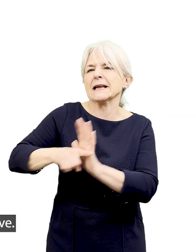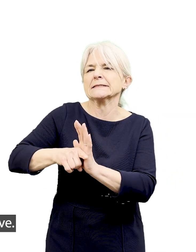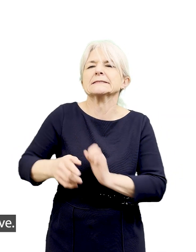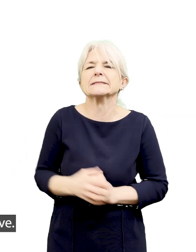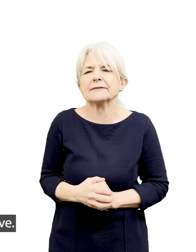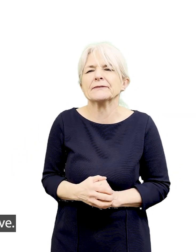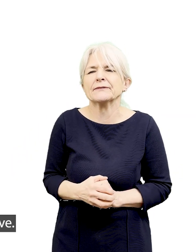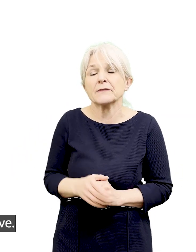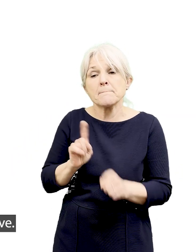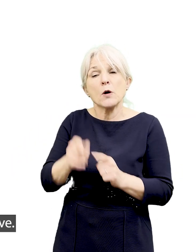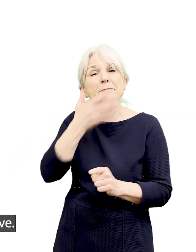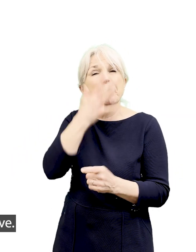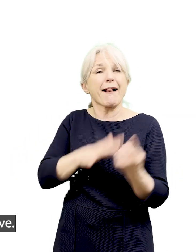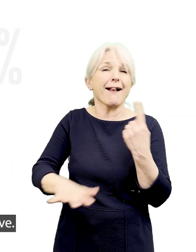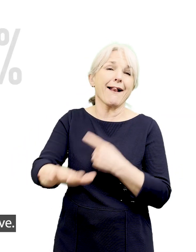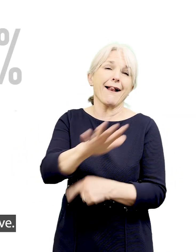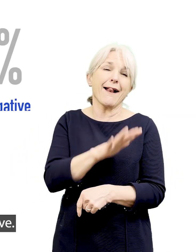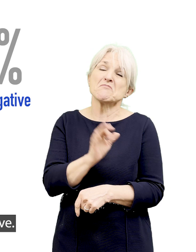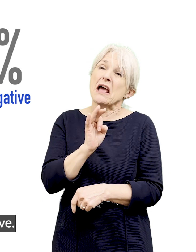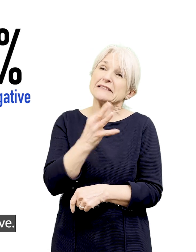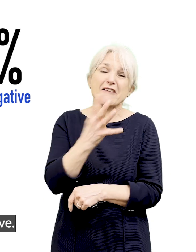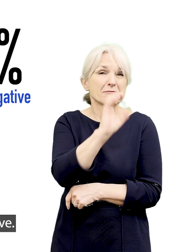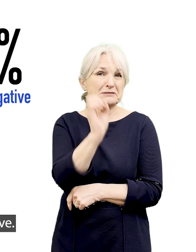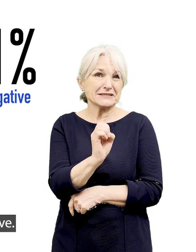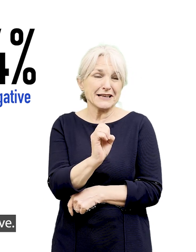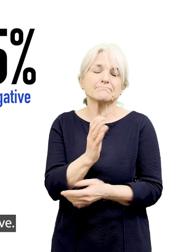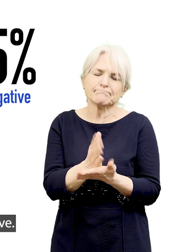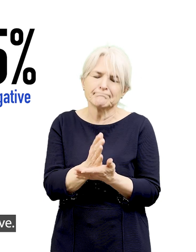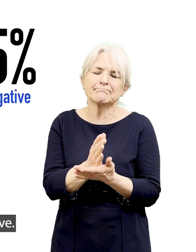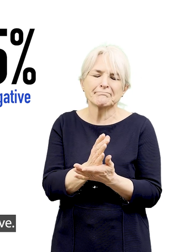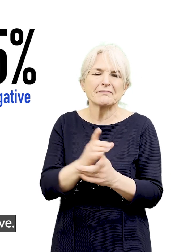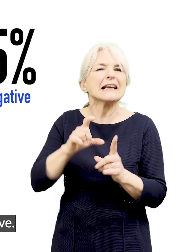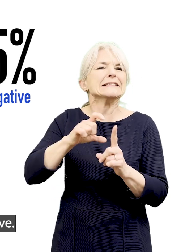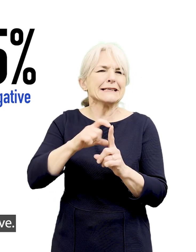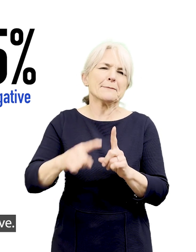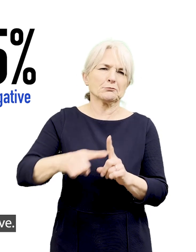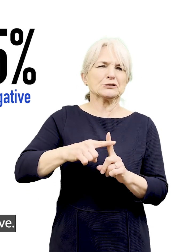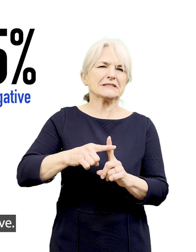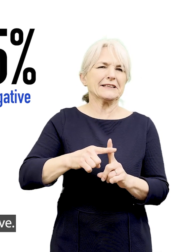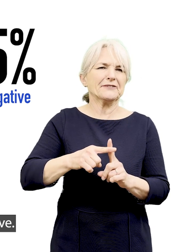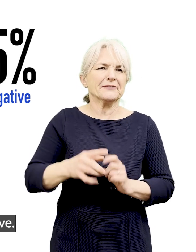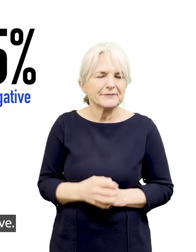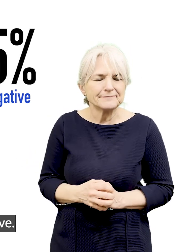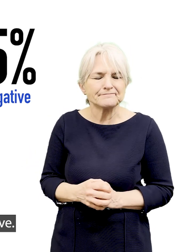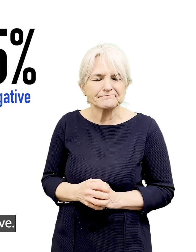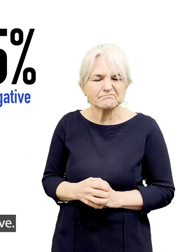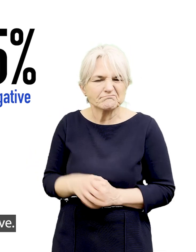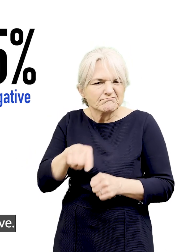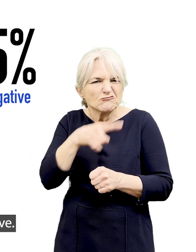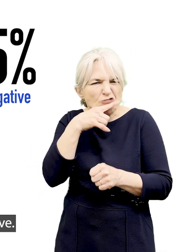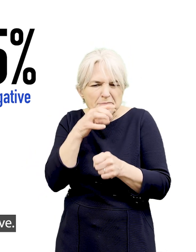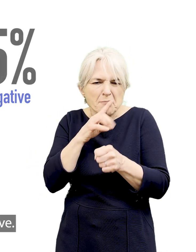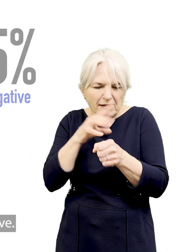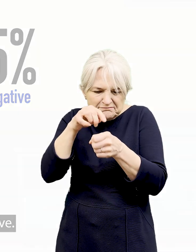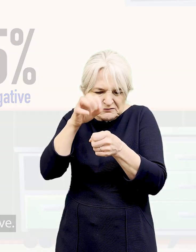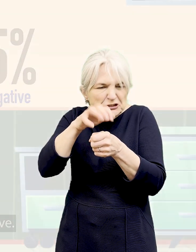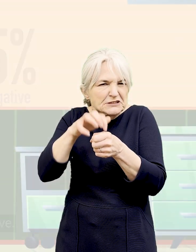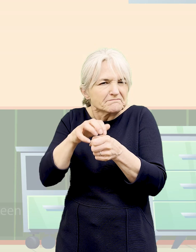Most people, 85% or 85 out of 100, will be D positive.